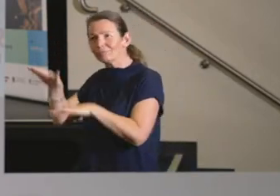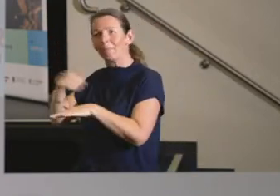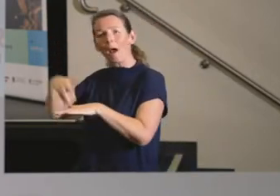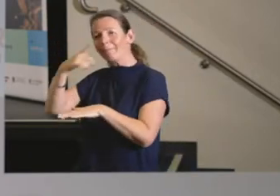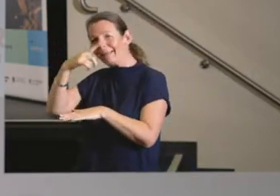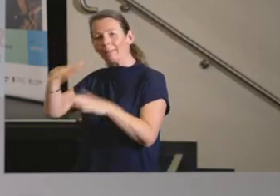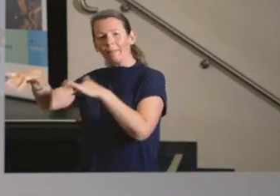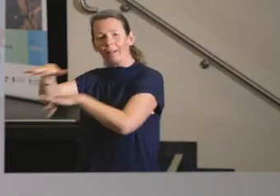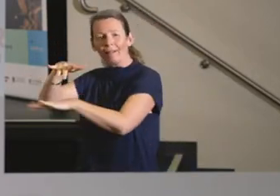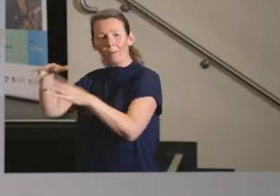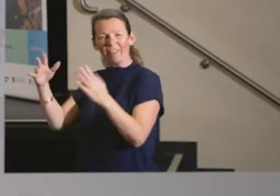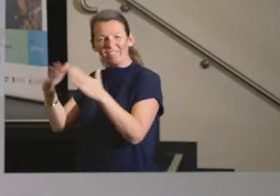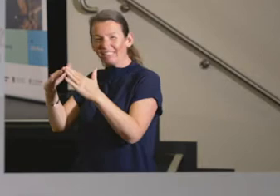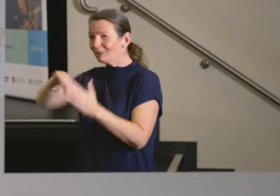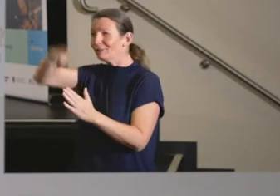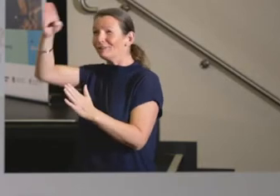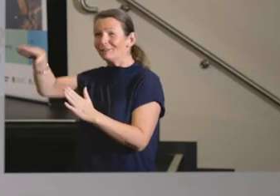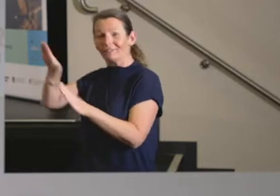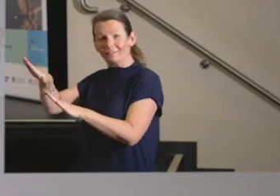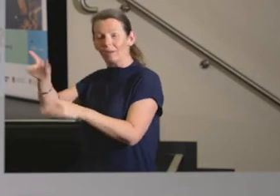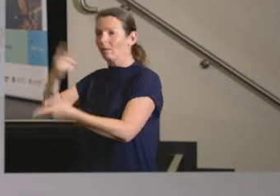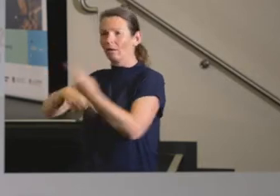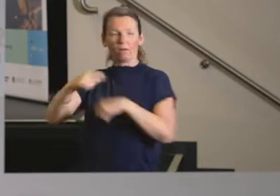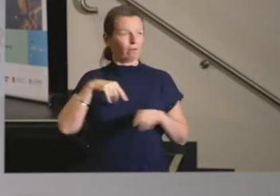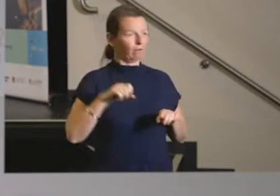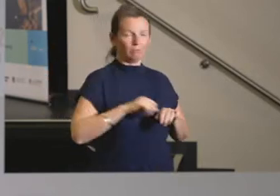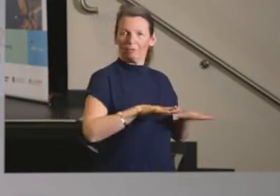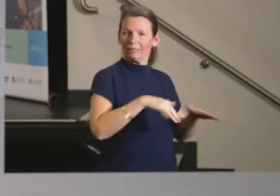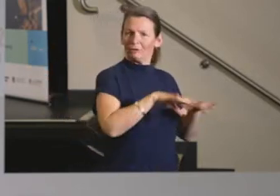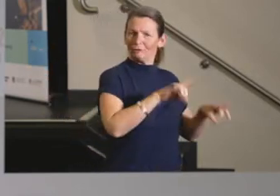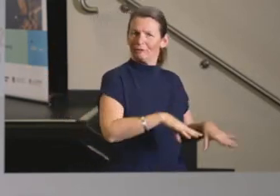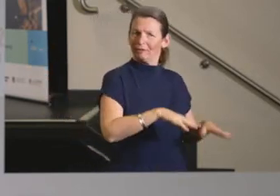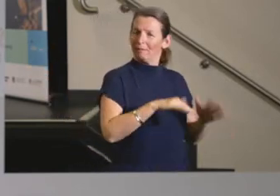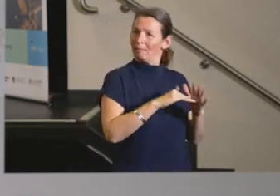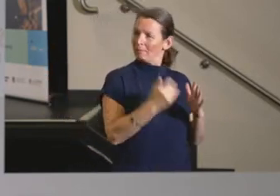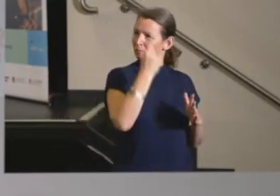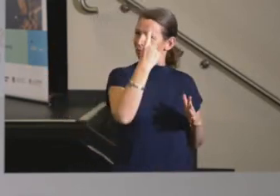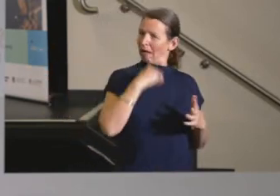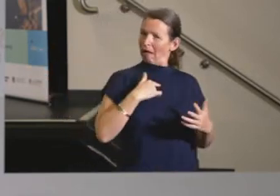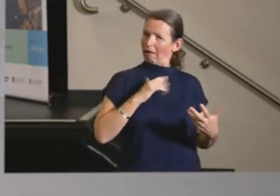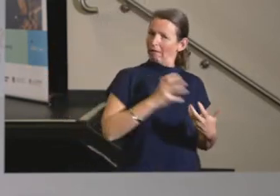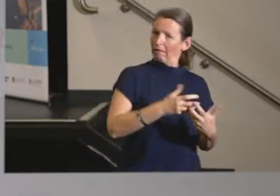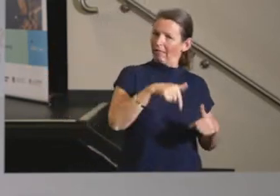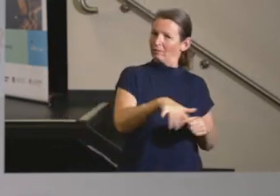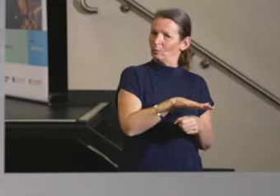people and learning to appreciate that maybe I exist in two worlds.